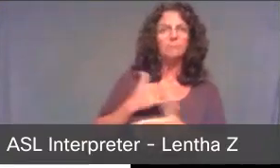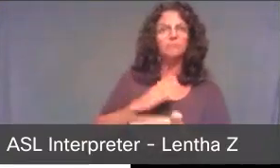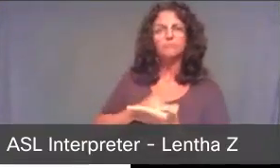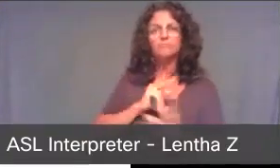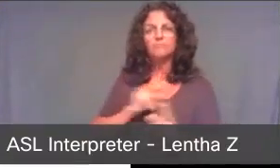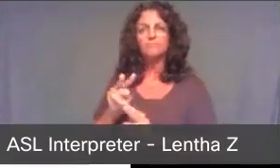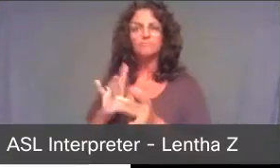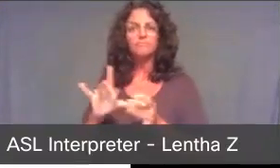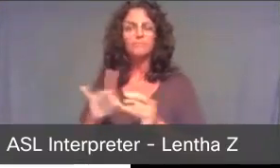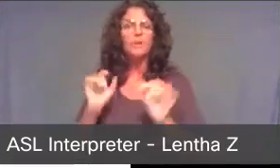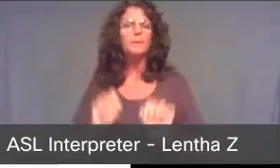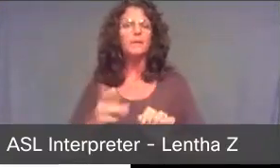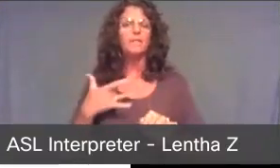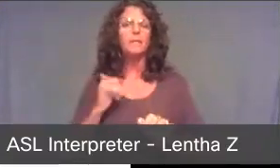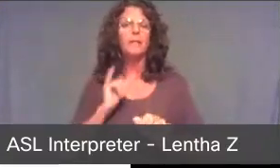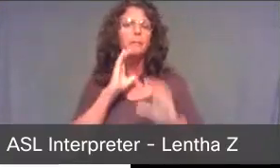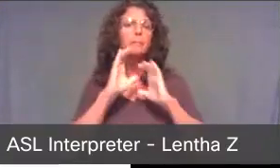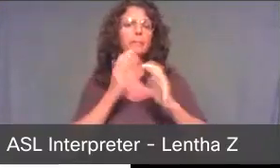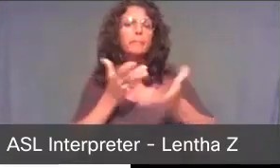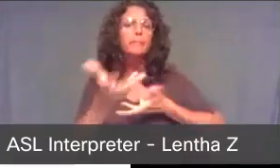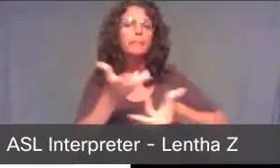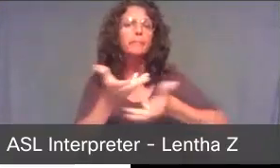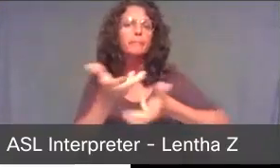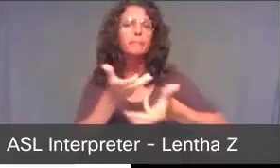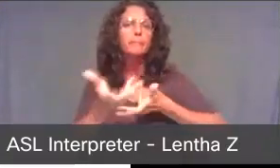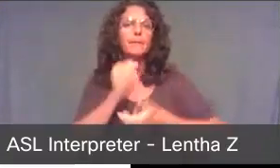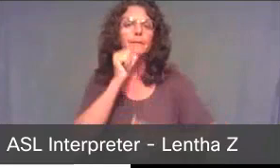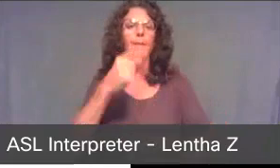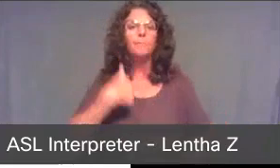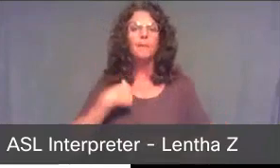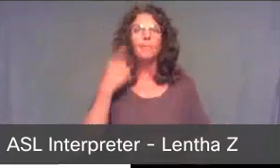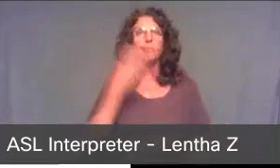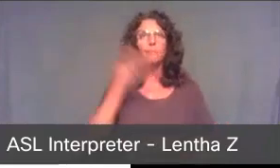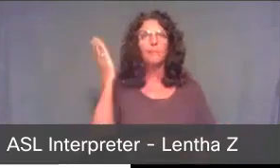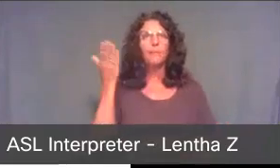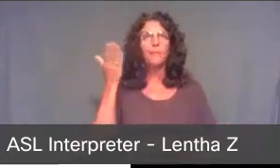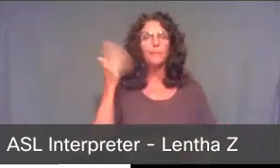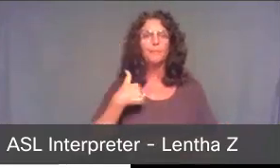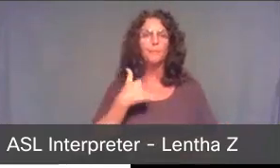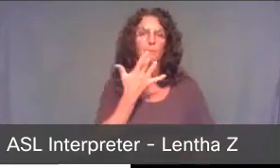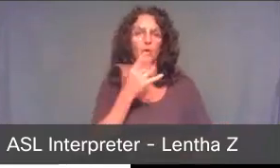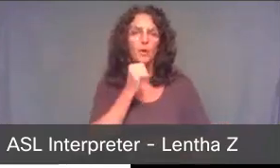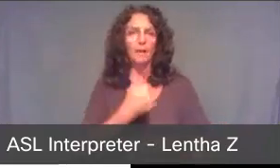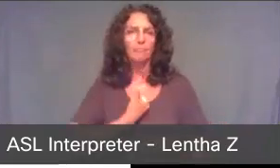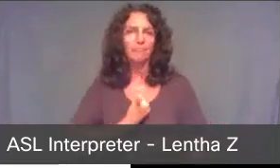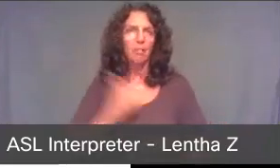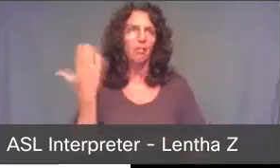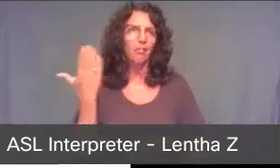be very conversational. This doesn't have to be just me talking endlessly. In fact, I would prefer it not be.